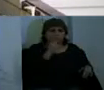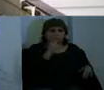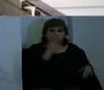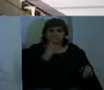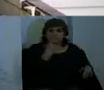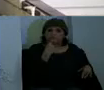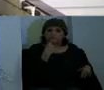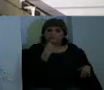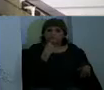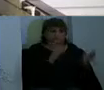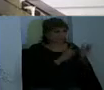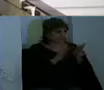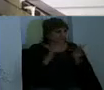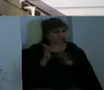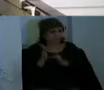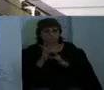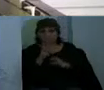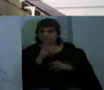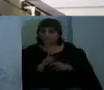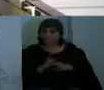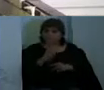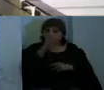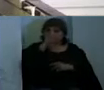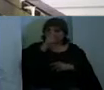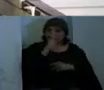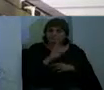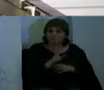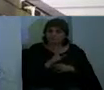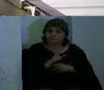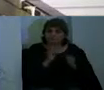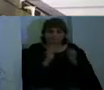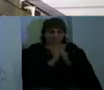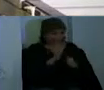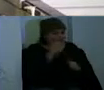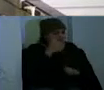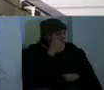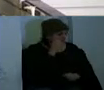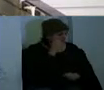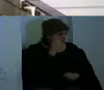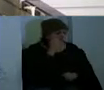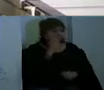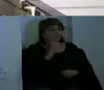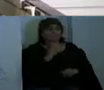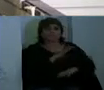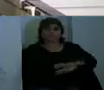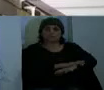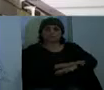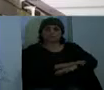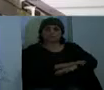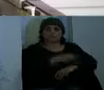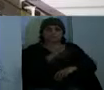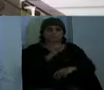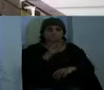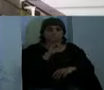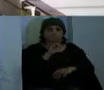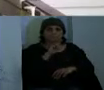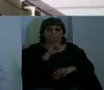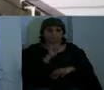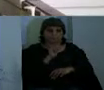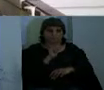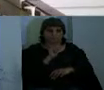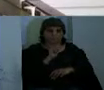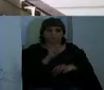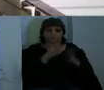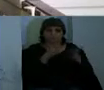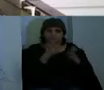said, Jesus is God with flesh on him. Paul wants the people to know that